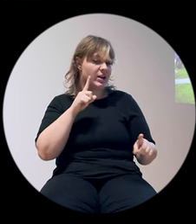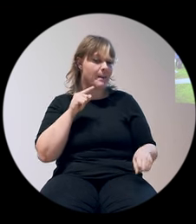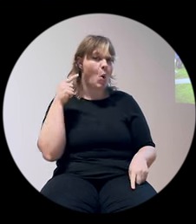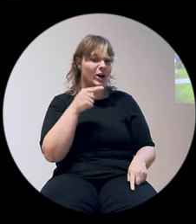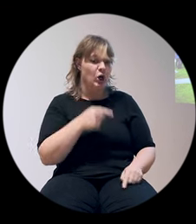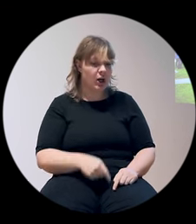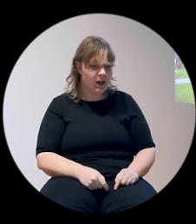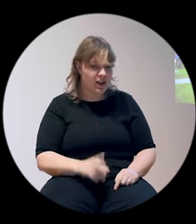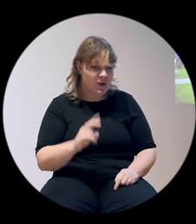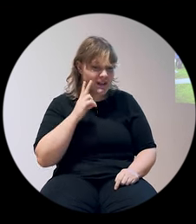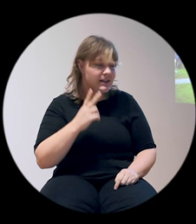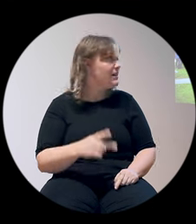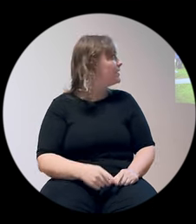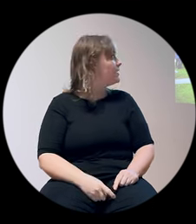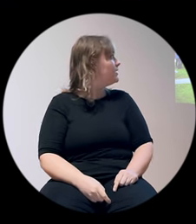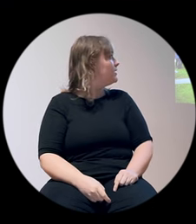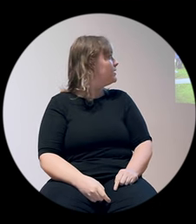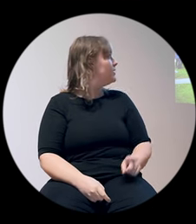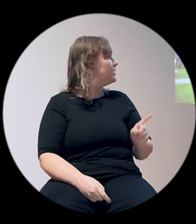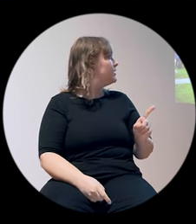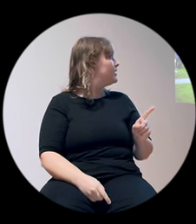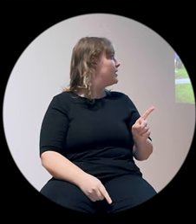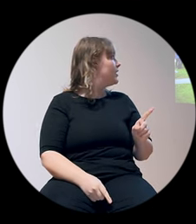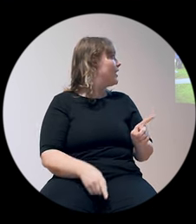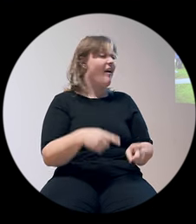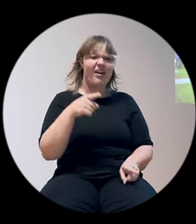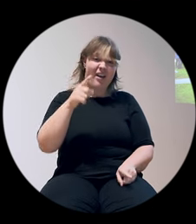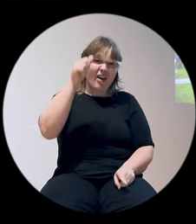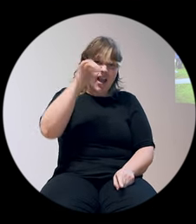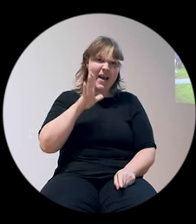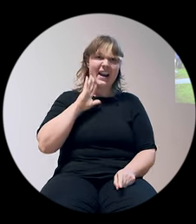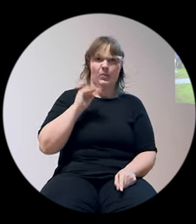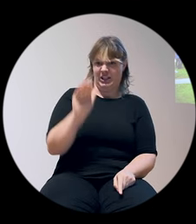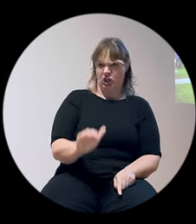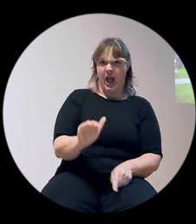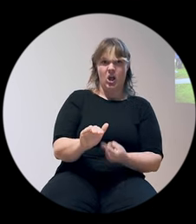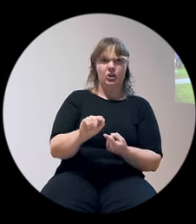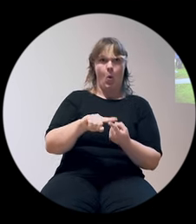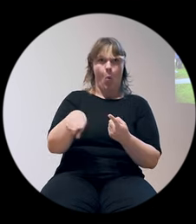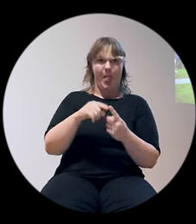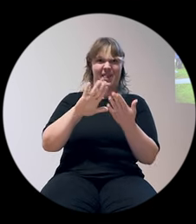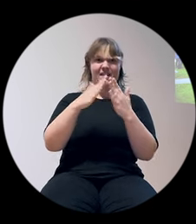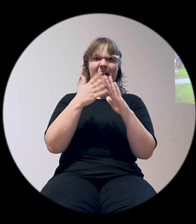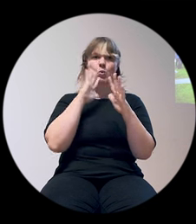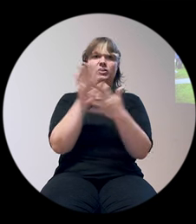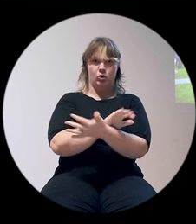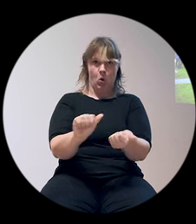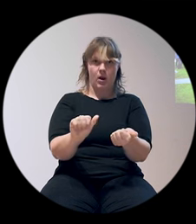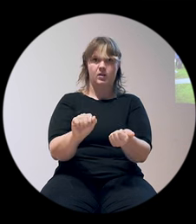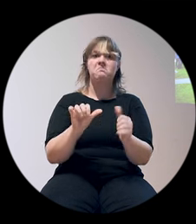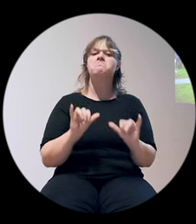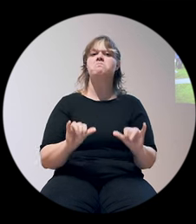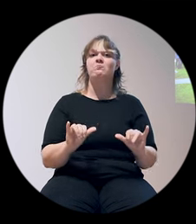Aha, right there. That was it was a child when his village was removed. So for me, the